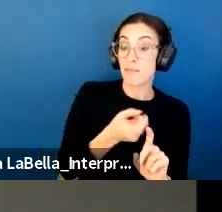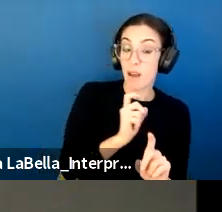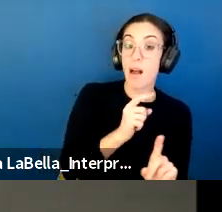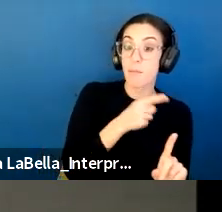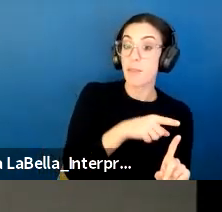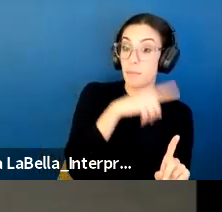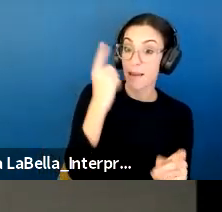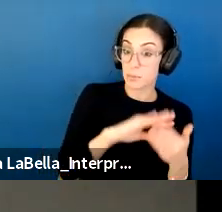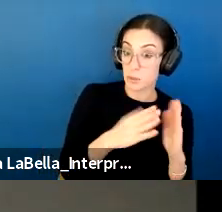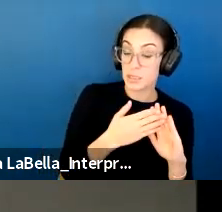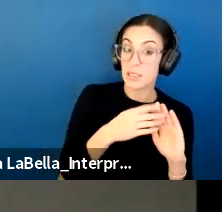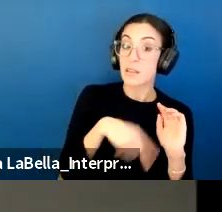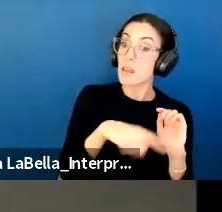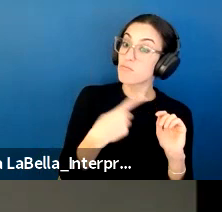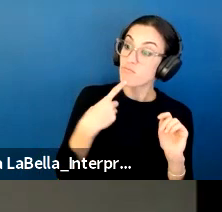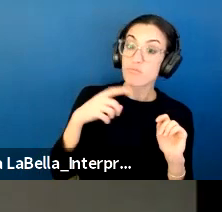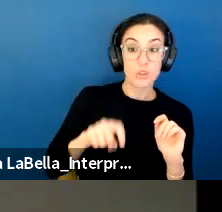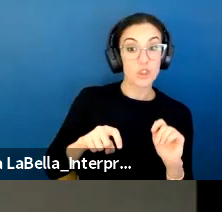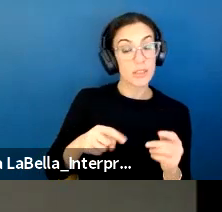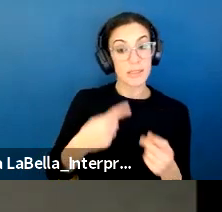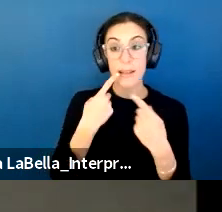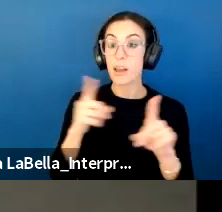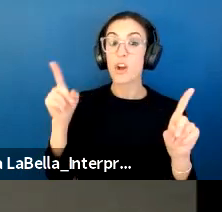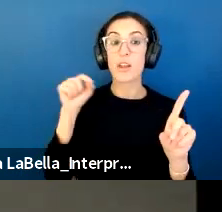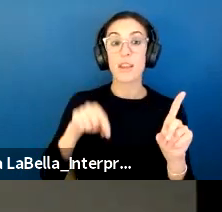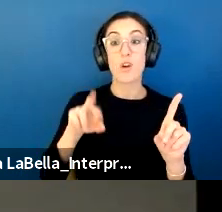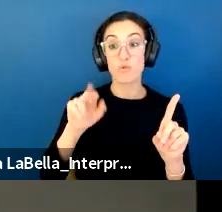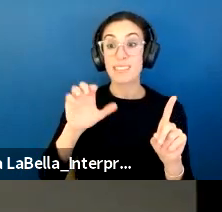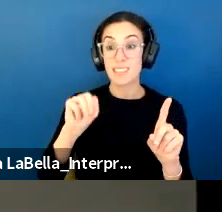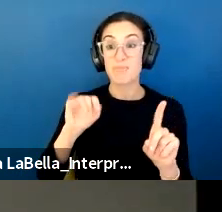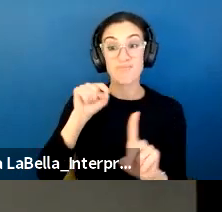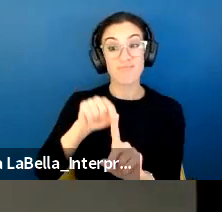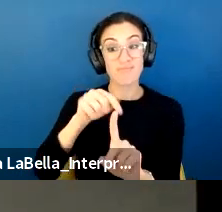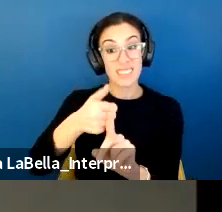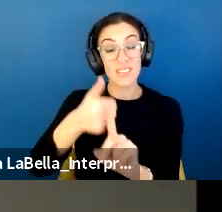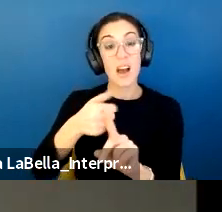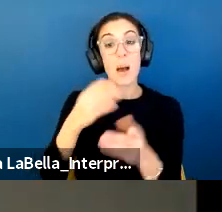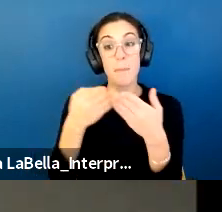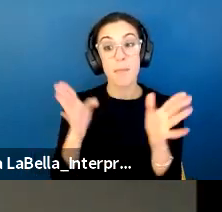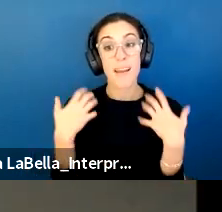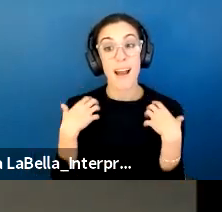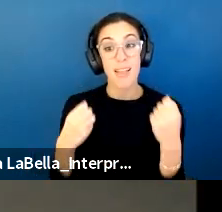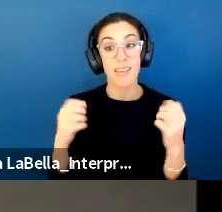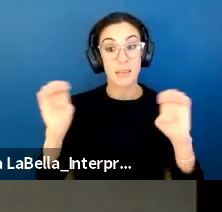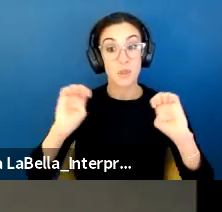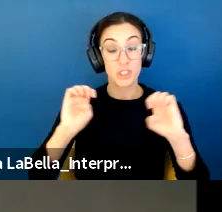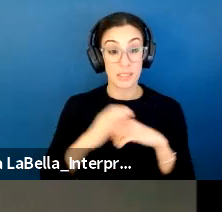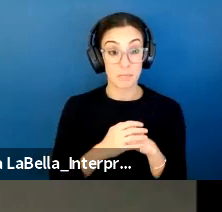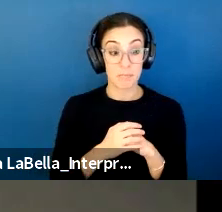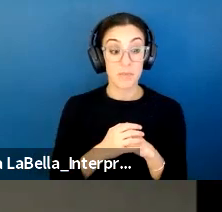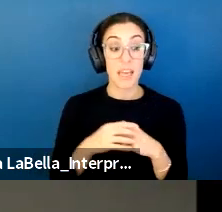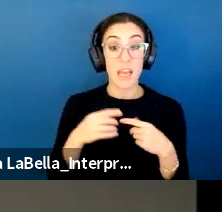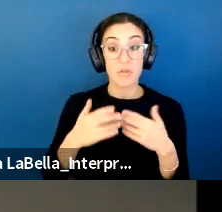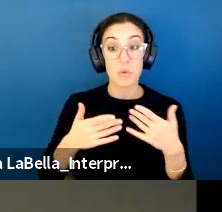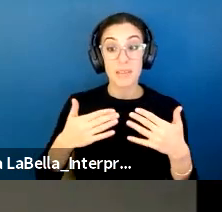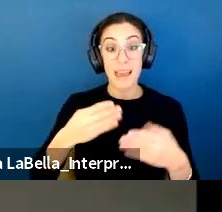as a public health emergency. And as that moved through the legislature, toward the end of the deliberation, it was made clear